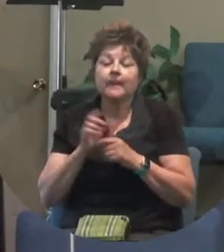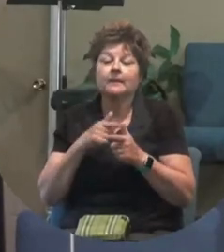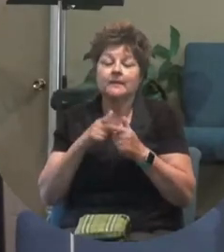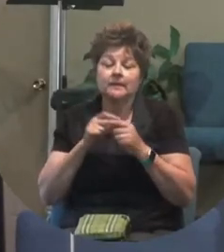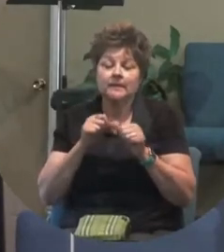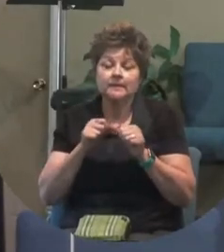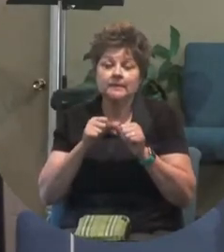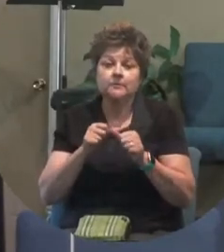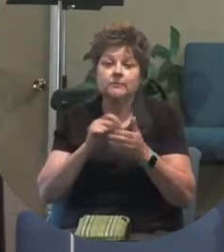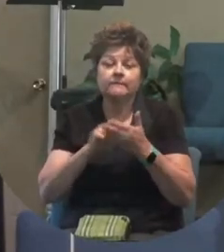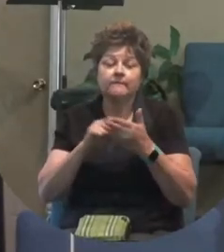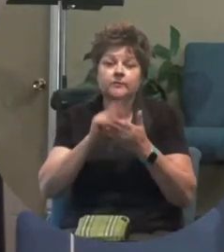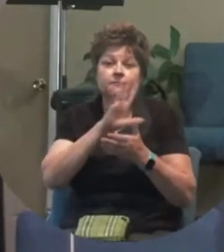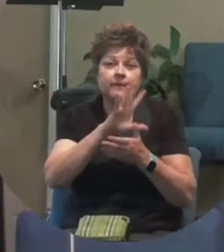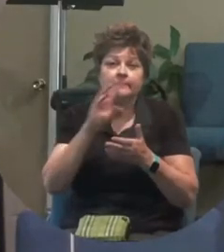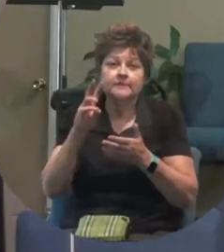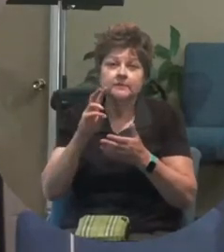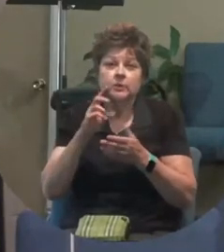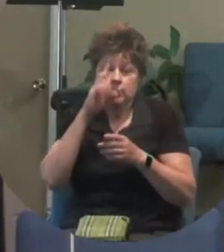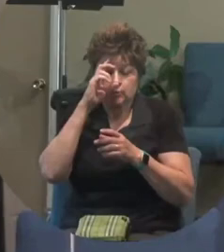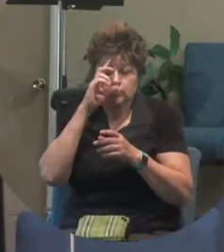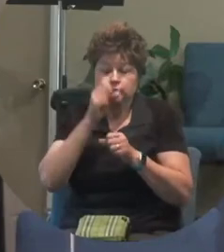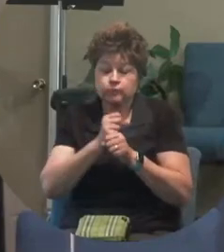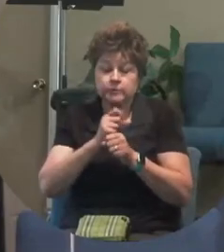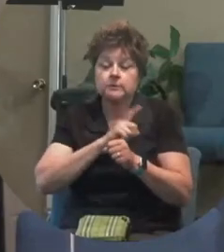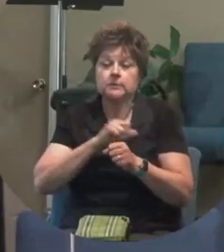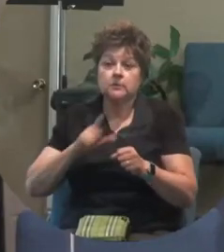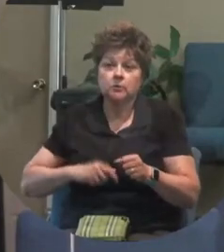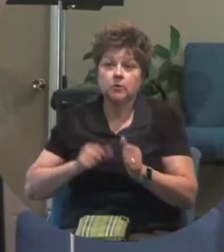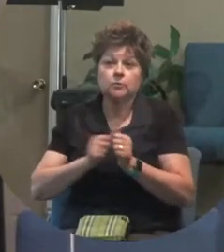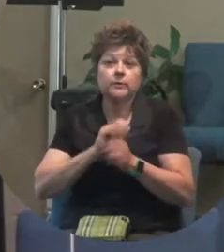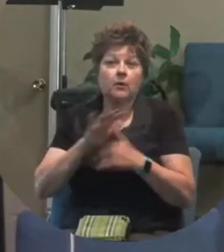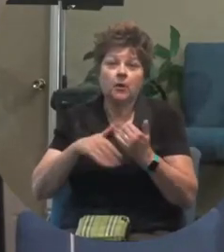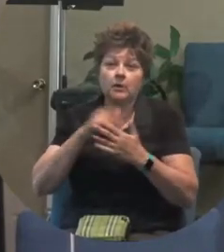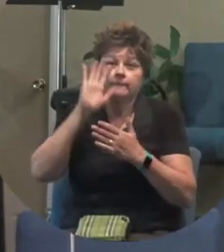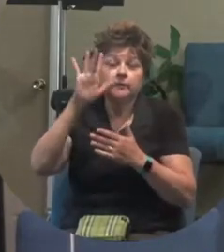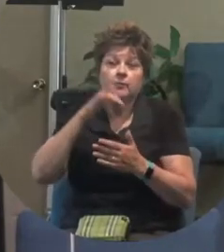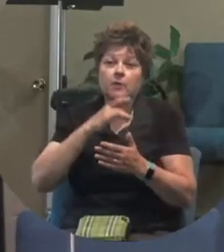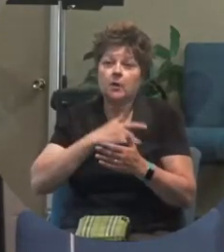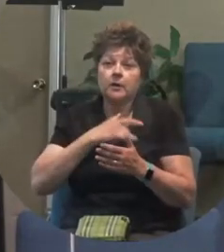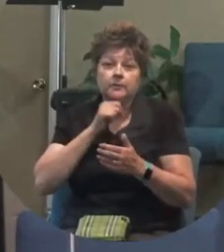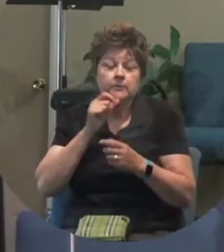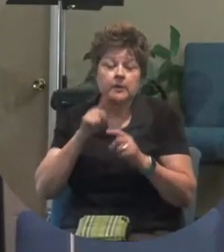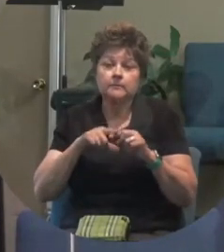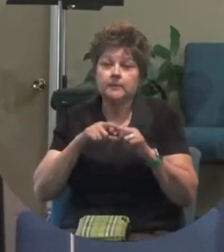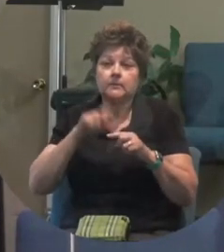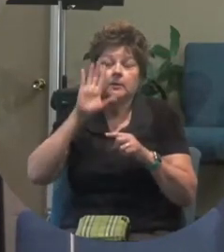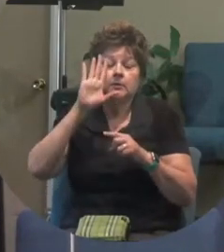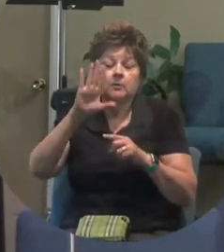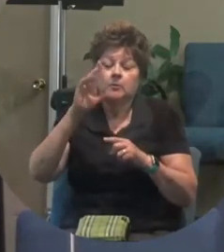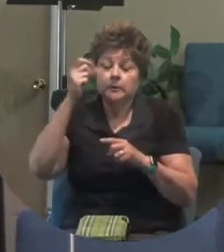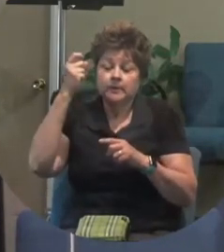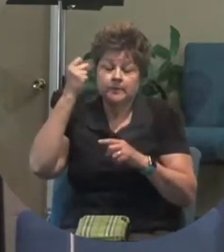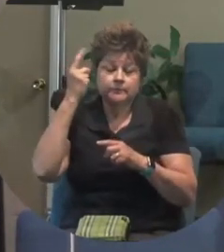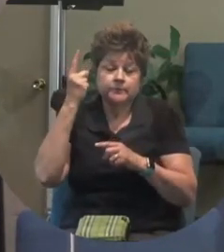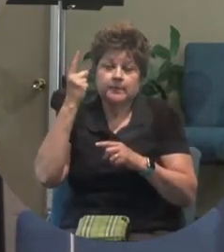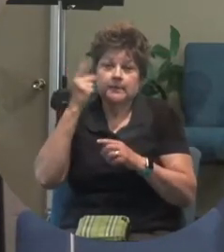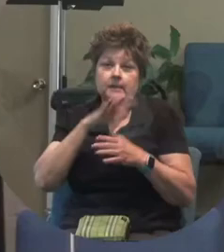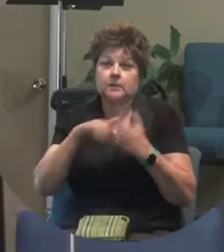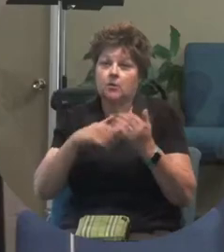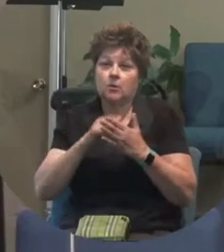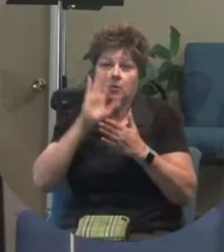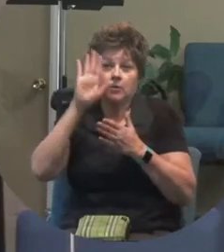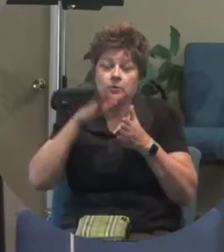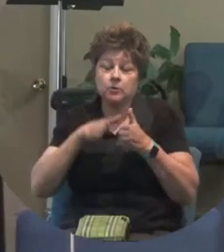says, trust in the Lord with all your heart, and lean not on your own understanding. In all your